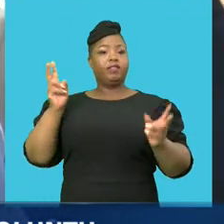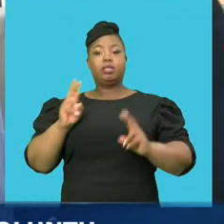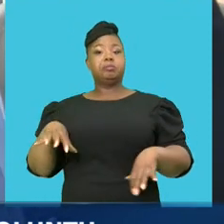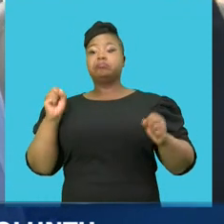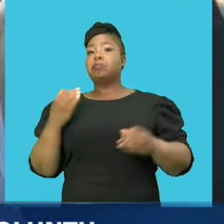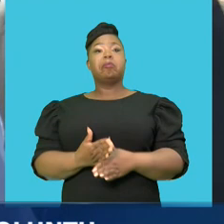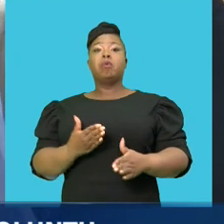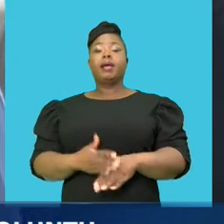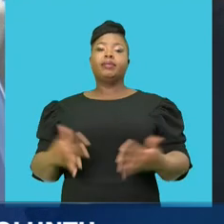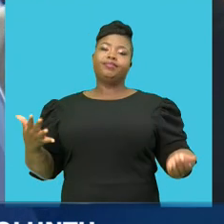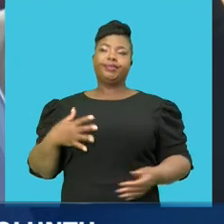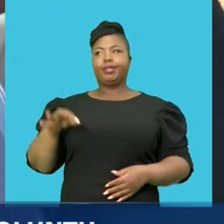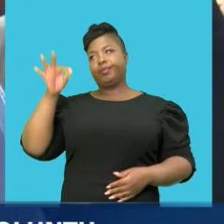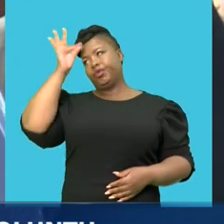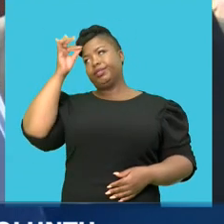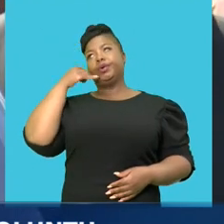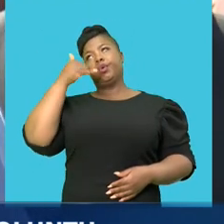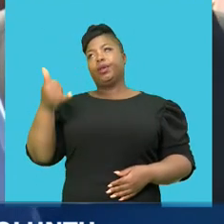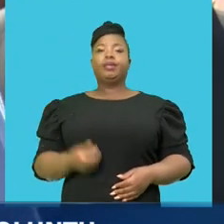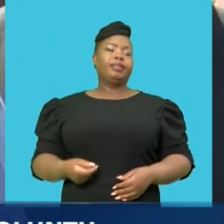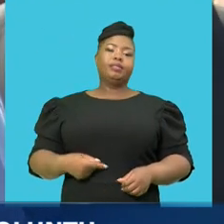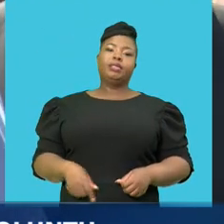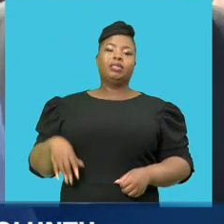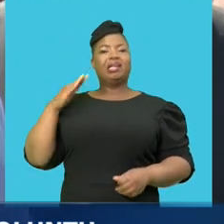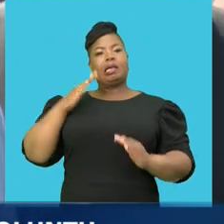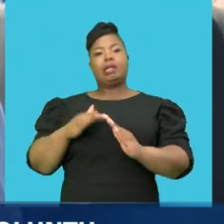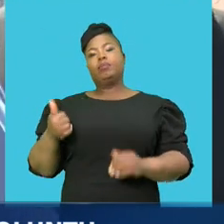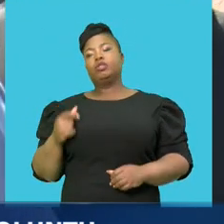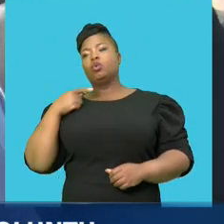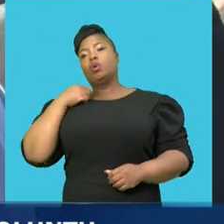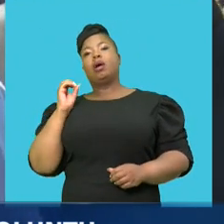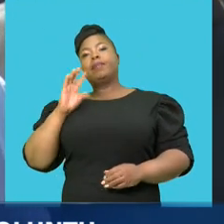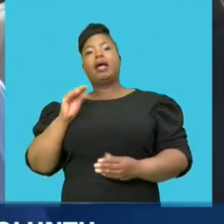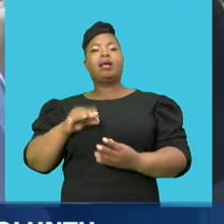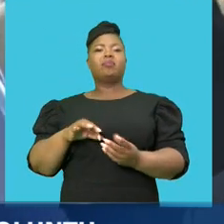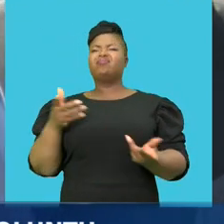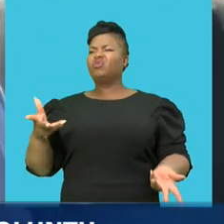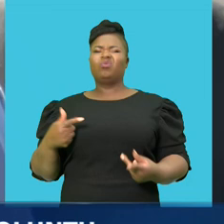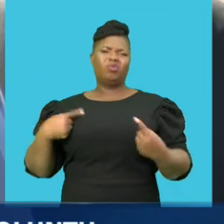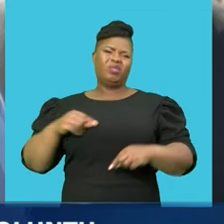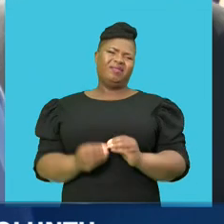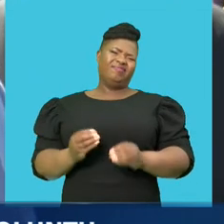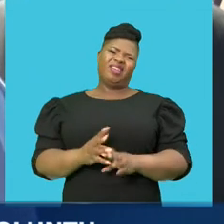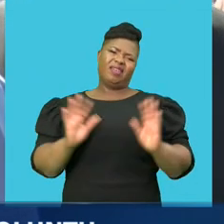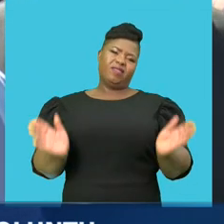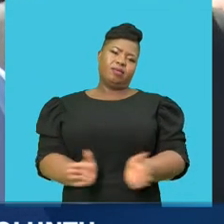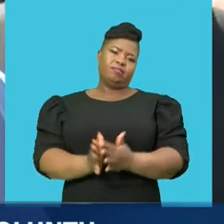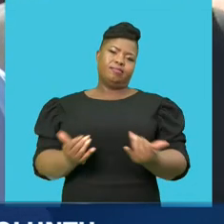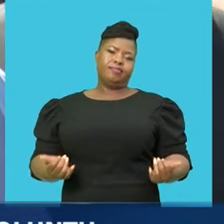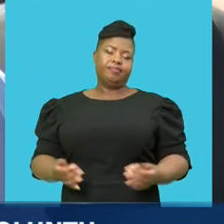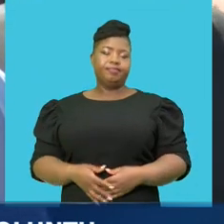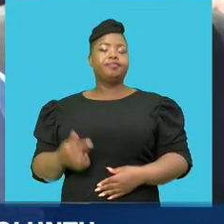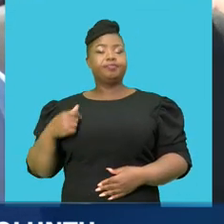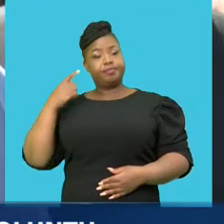not working, the police, if the neighbor's dog is barking there. So we end up fixing everything. So